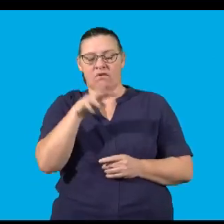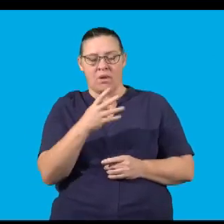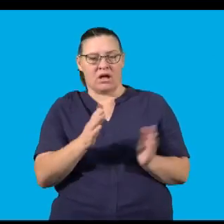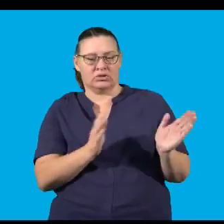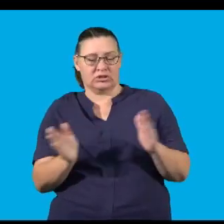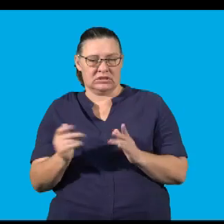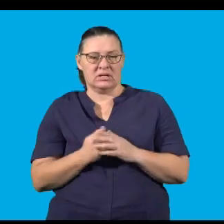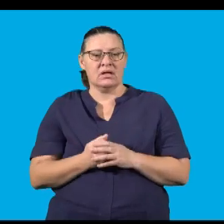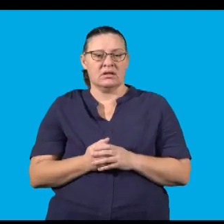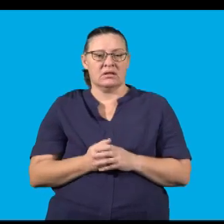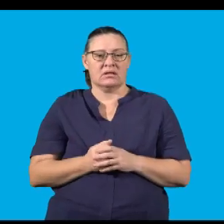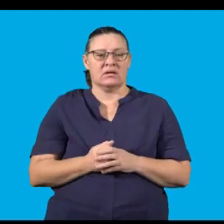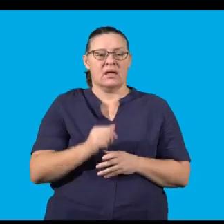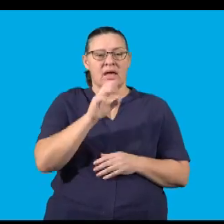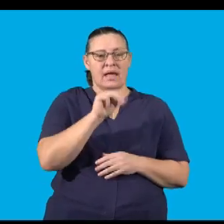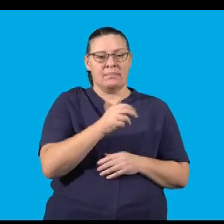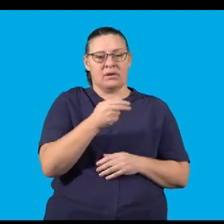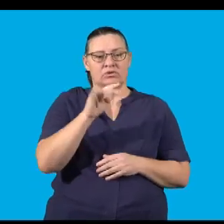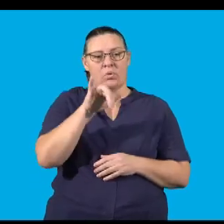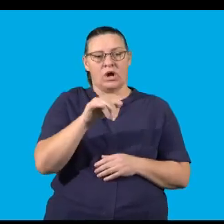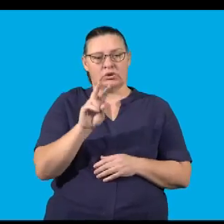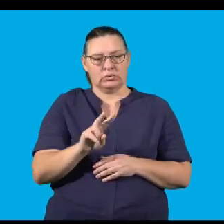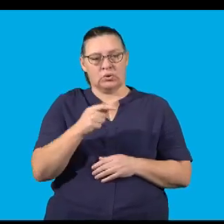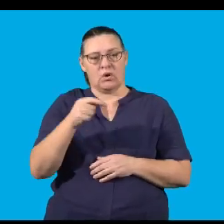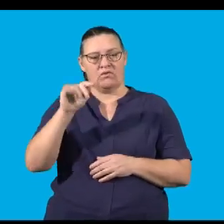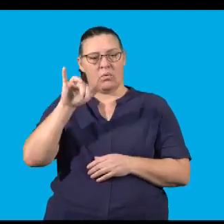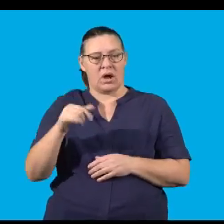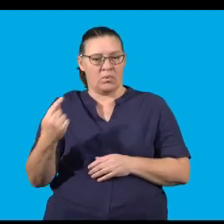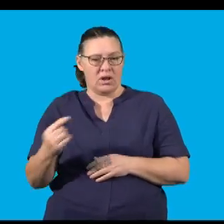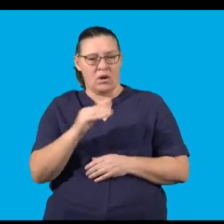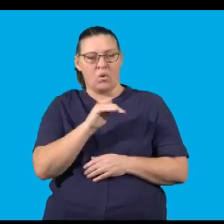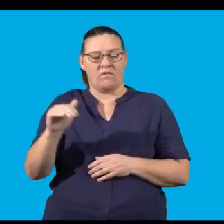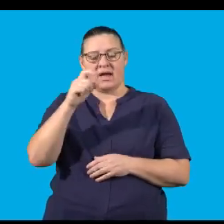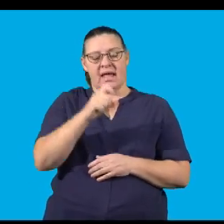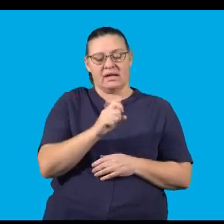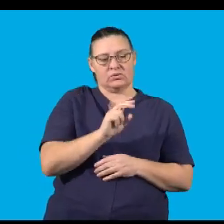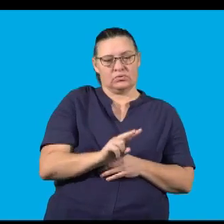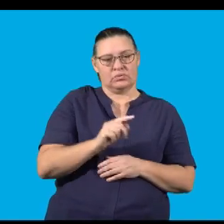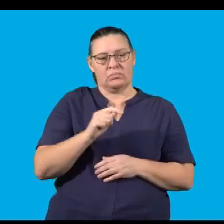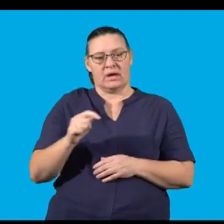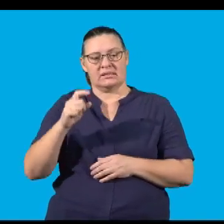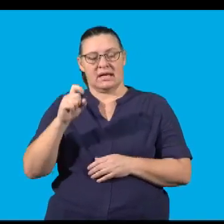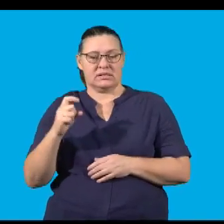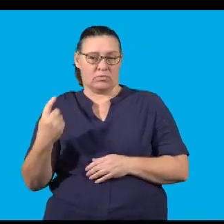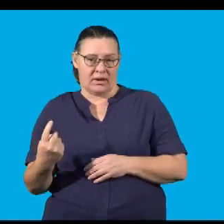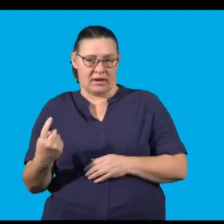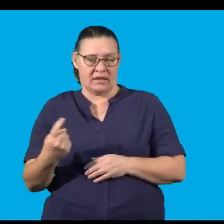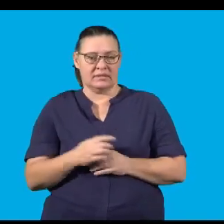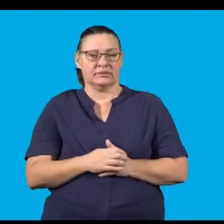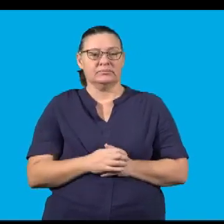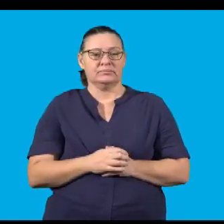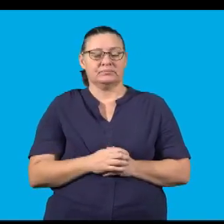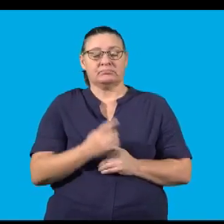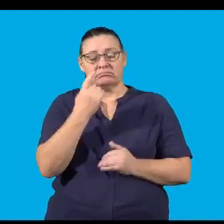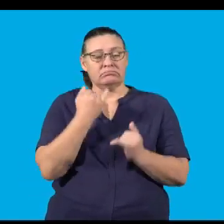formula sheet, that gradient is equal to y2 minus y1 all over x2 minus x1. The only place that you